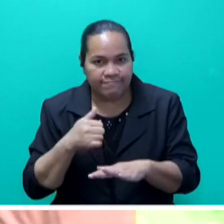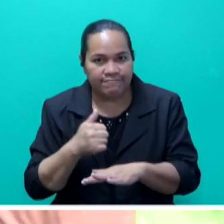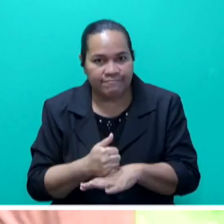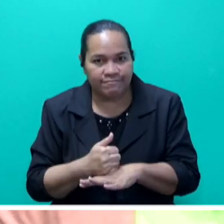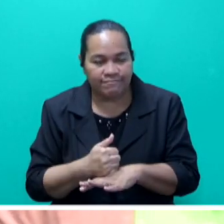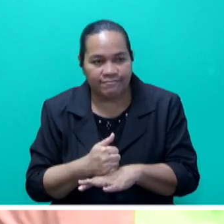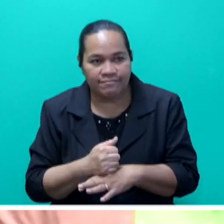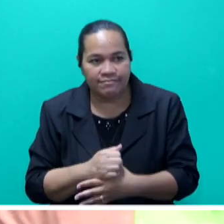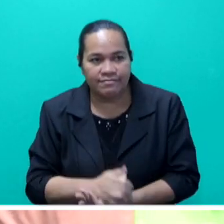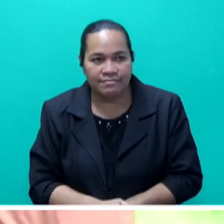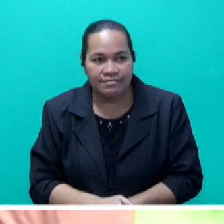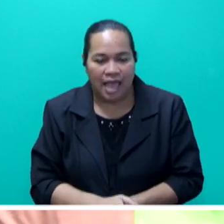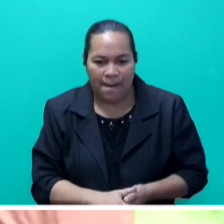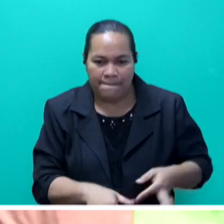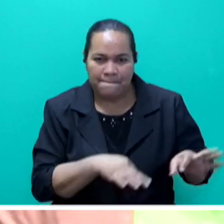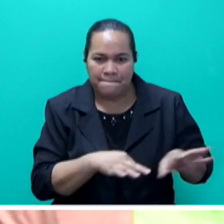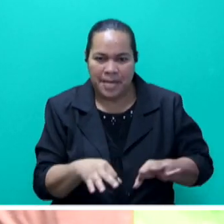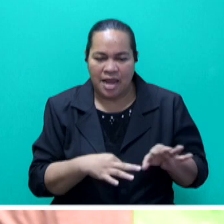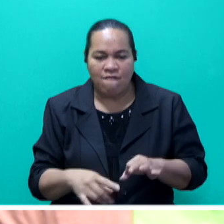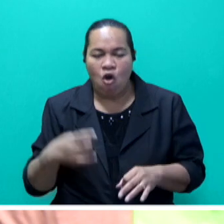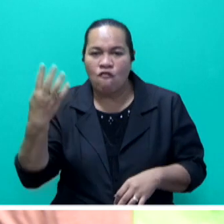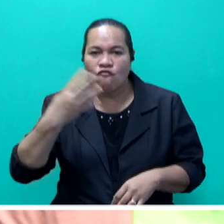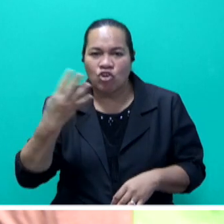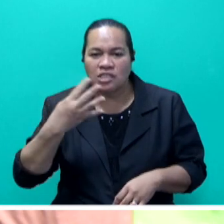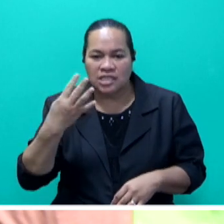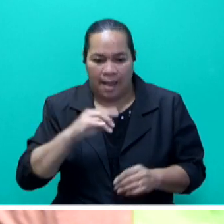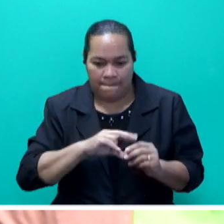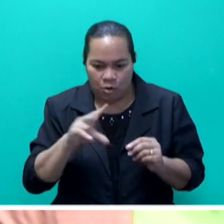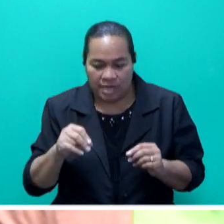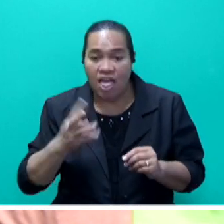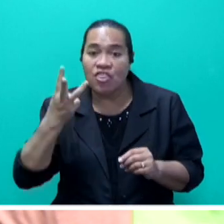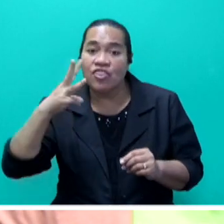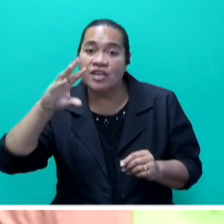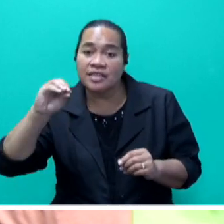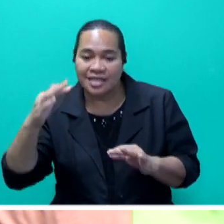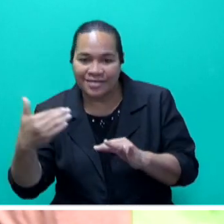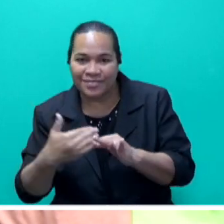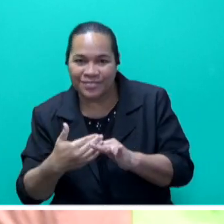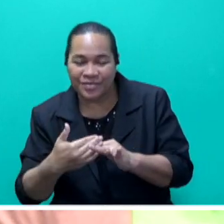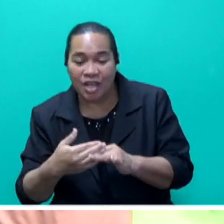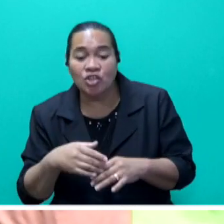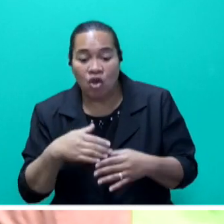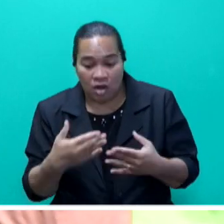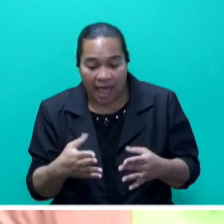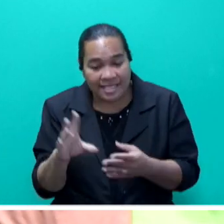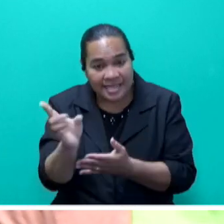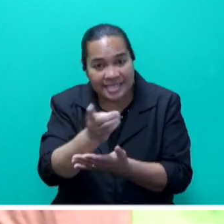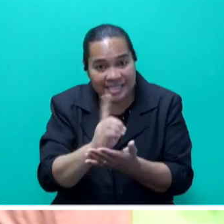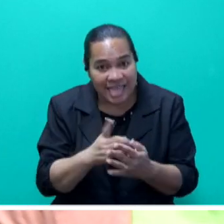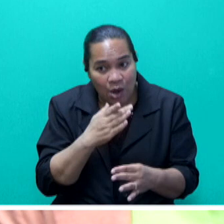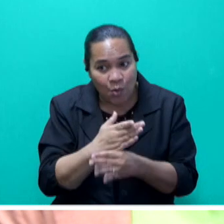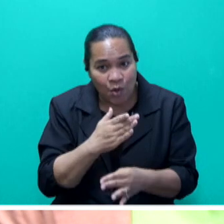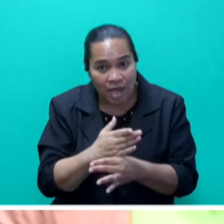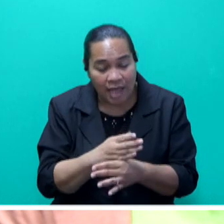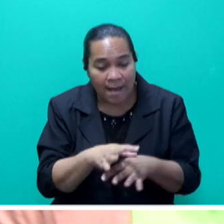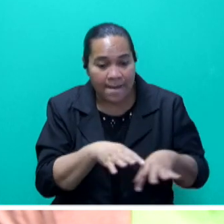a plan for 40 bridges and 30 jetties nationwide. So currently, the design work is to be